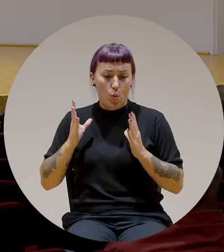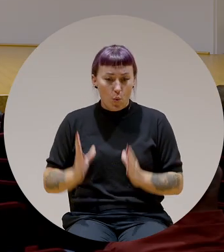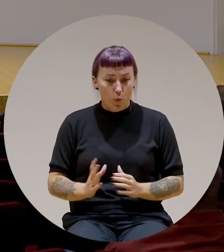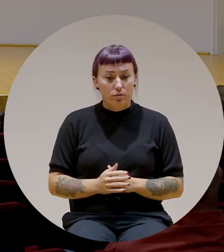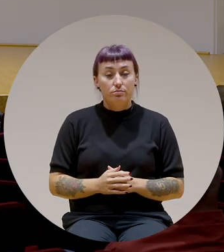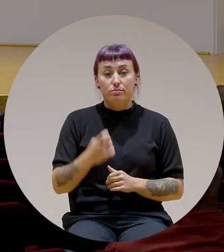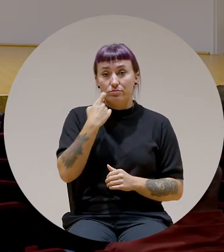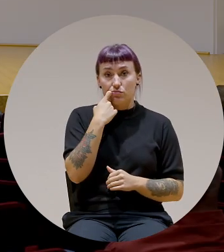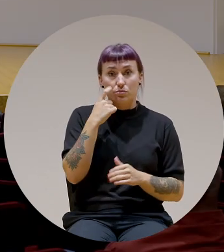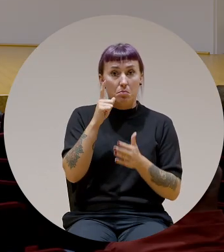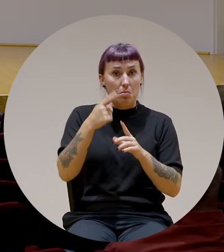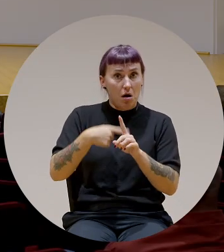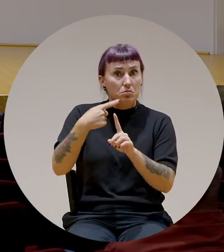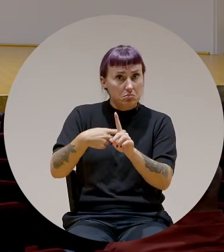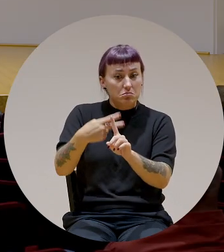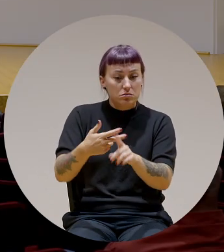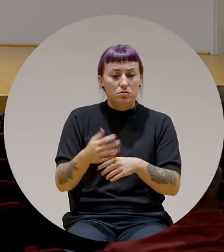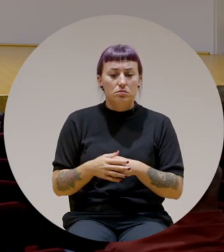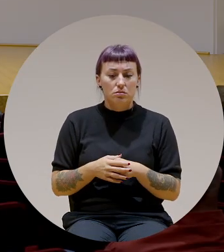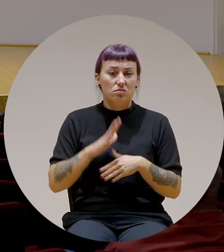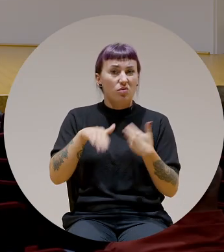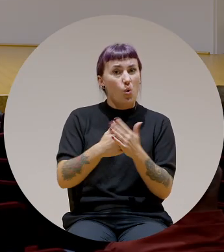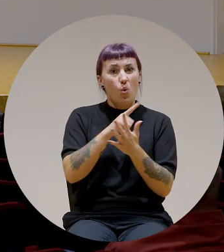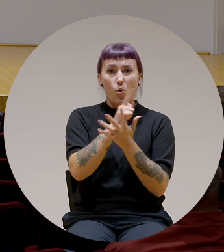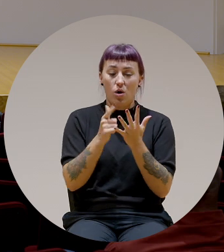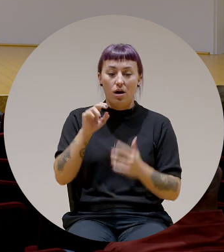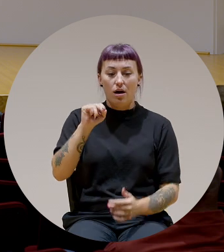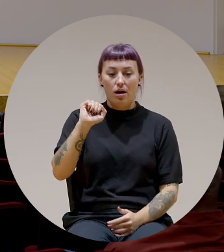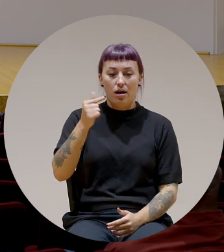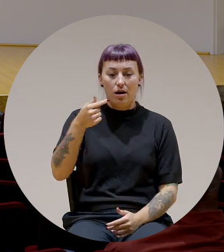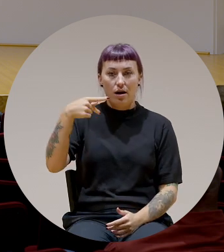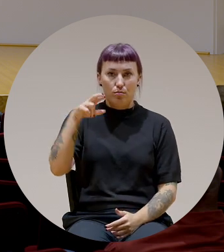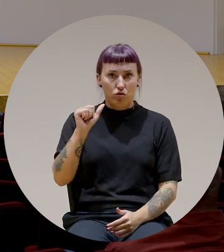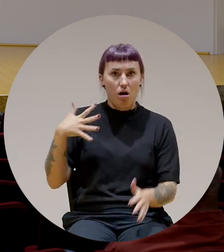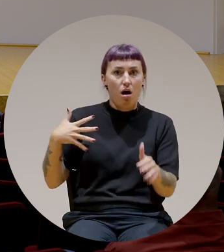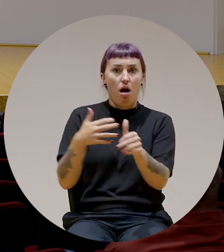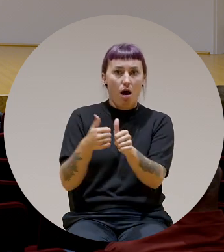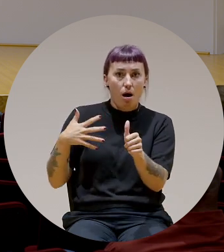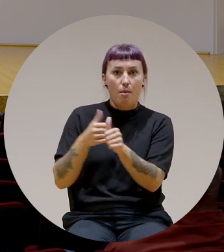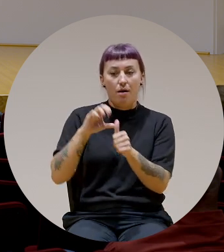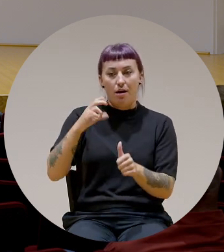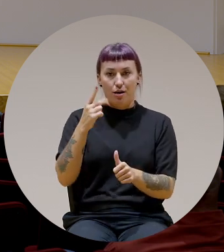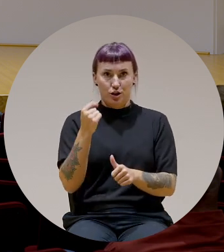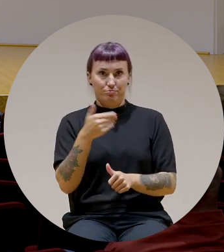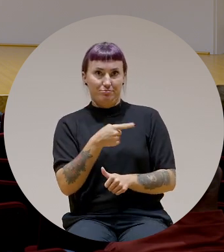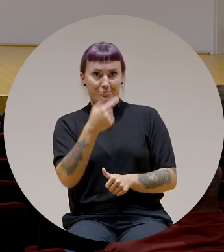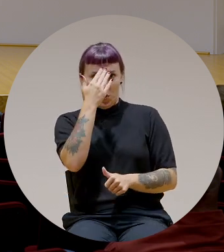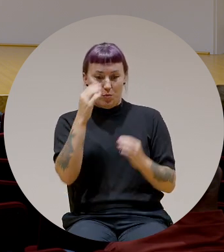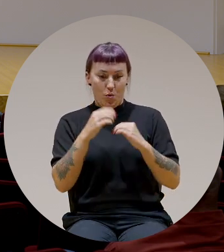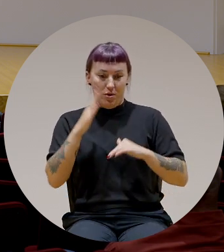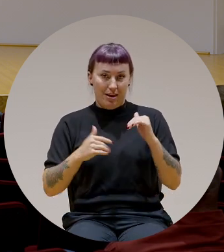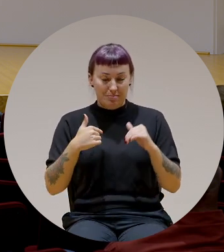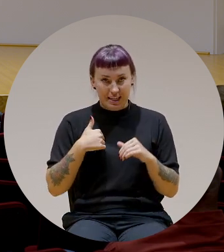And then in recent months, there's been a whole series of NAGPRA updates that Chelsea knows way more about than